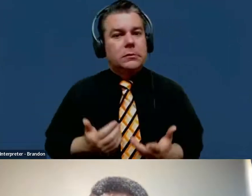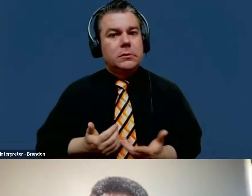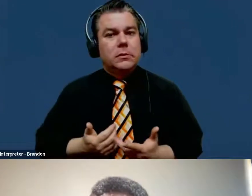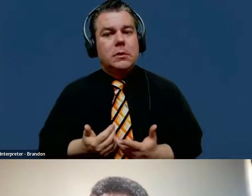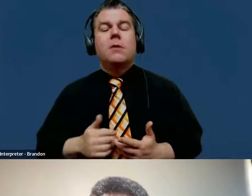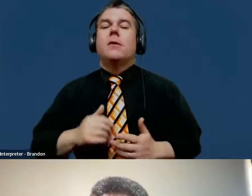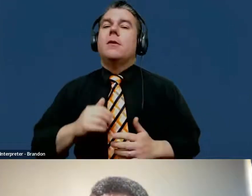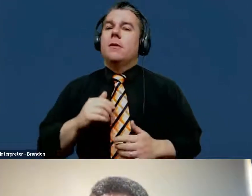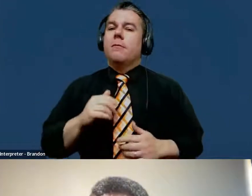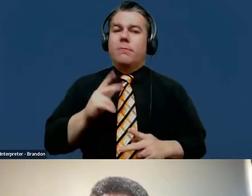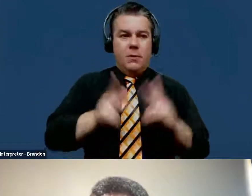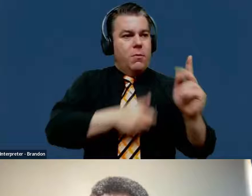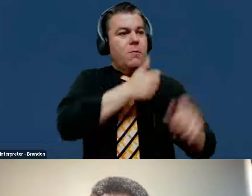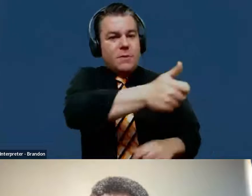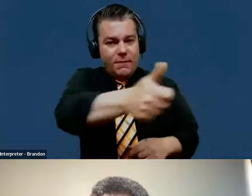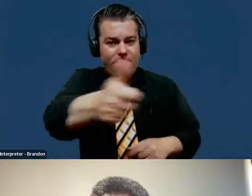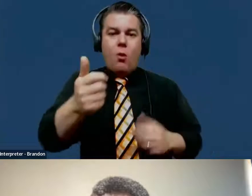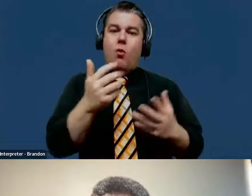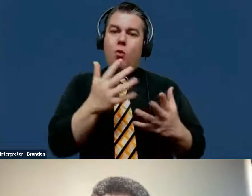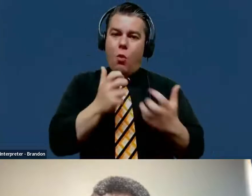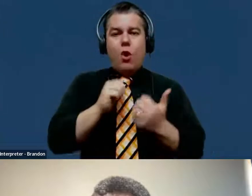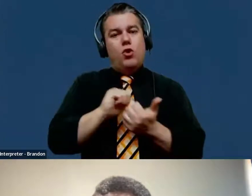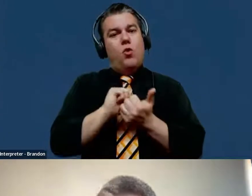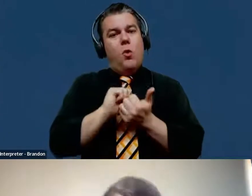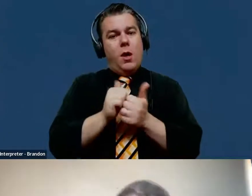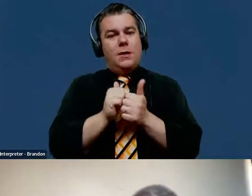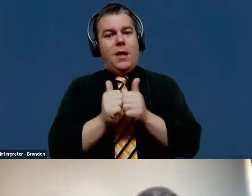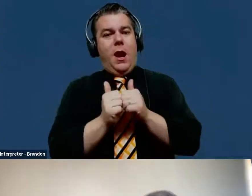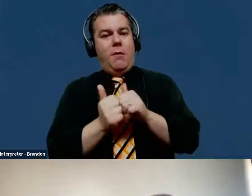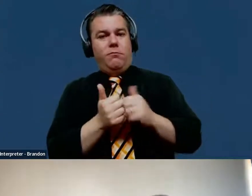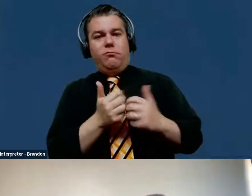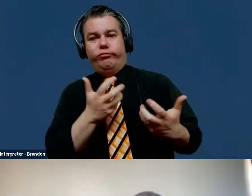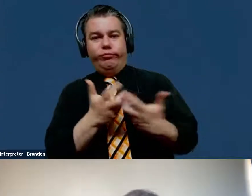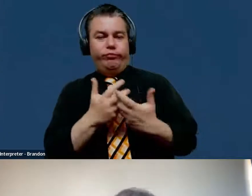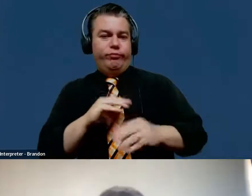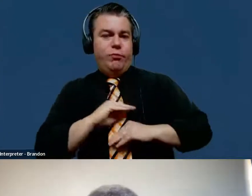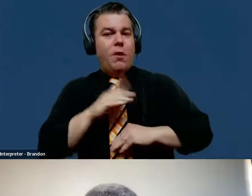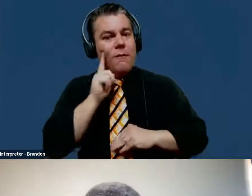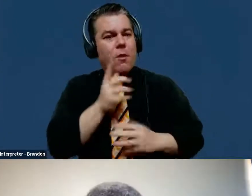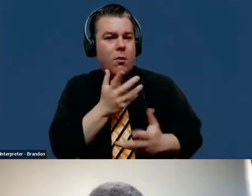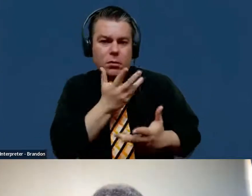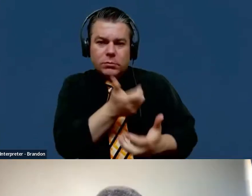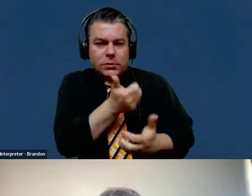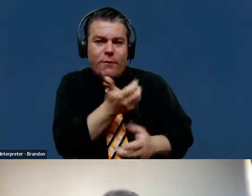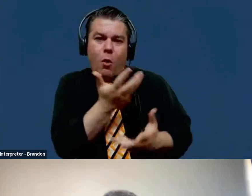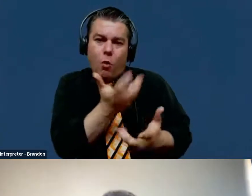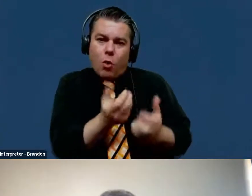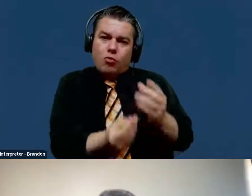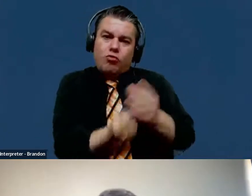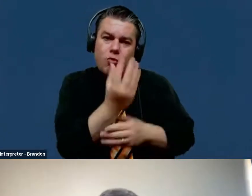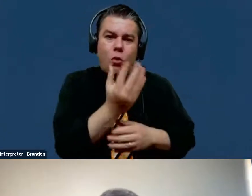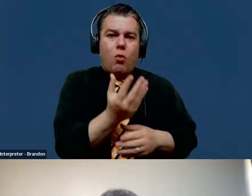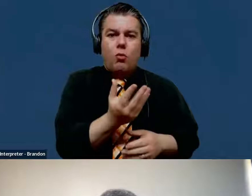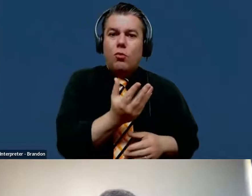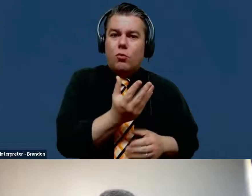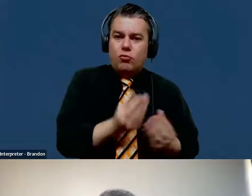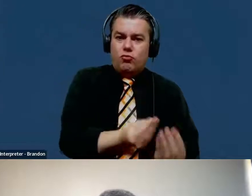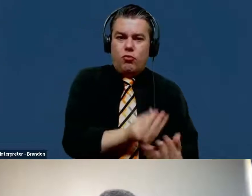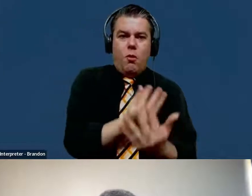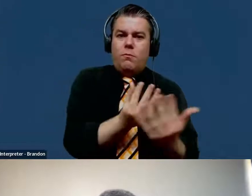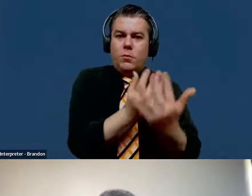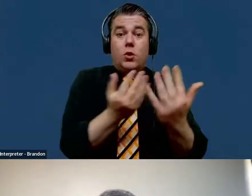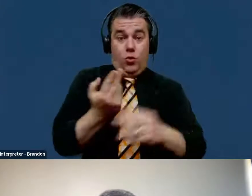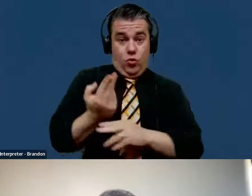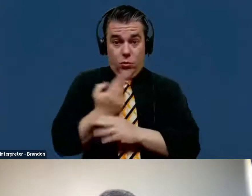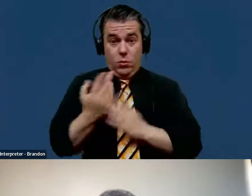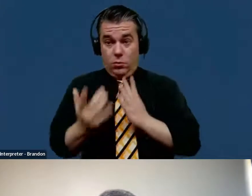adapt because they have an interest themselves in growing their crops. So using the technologies that